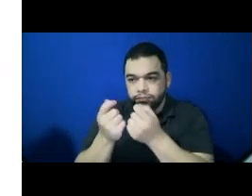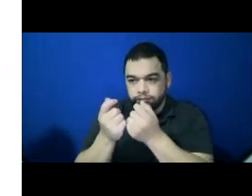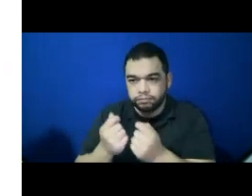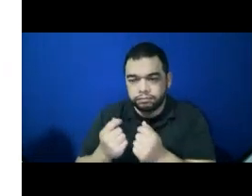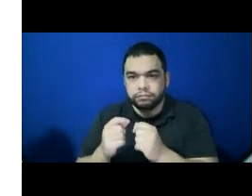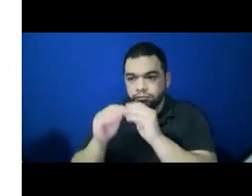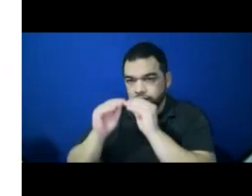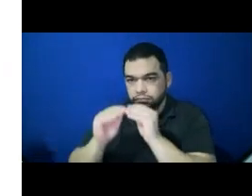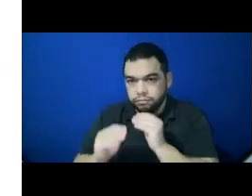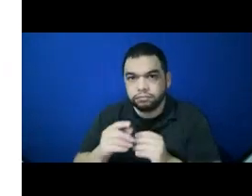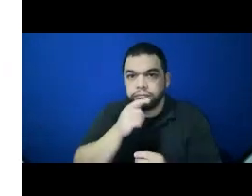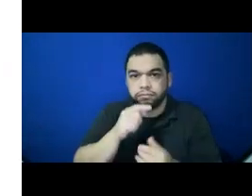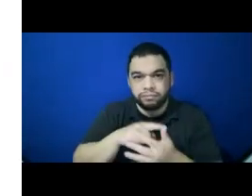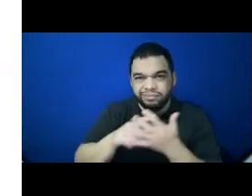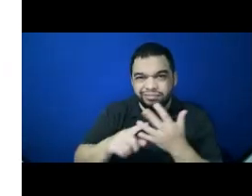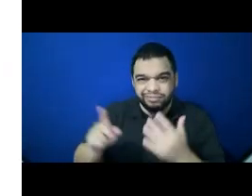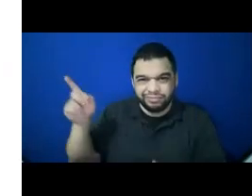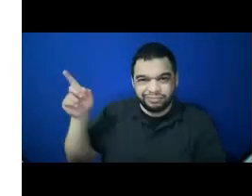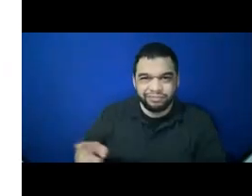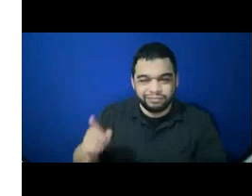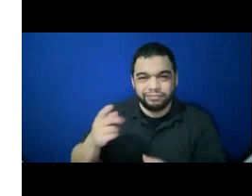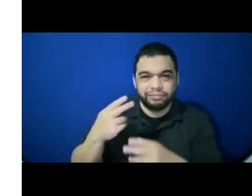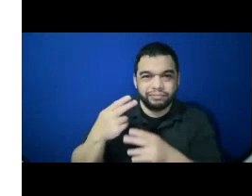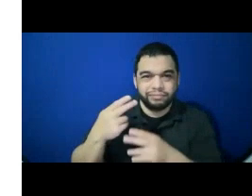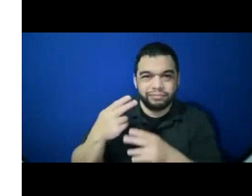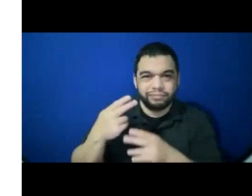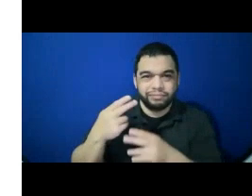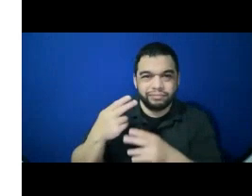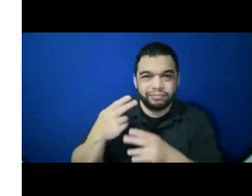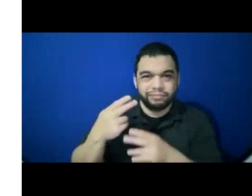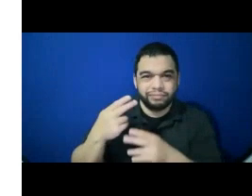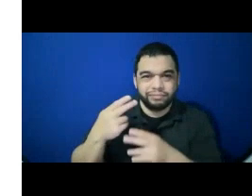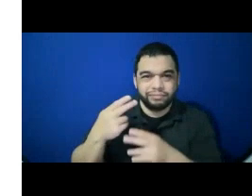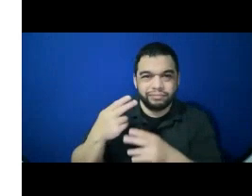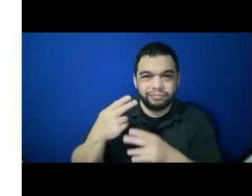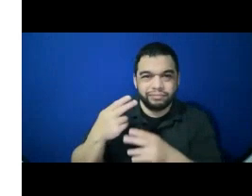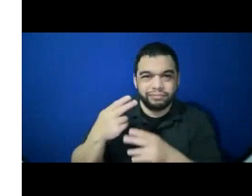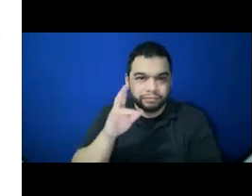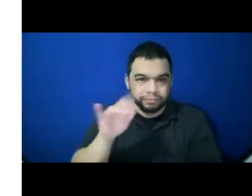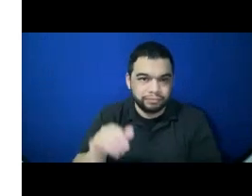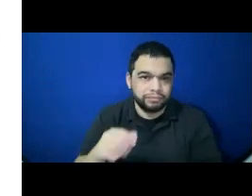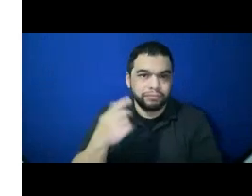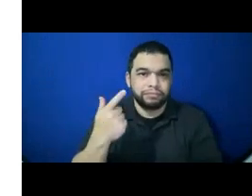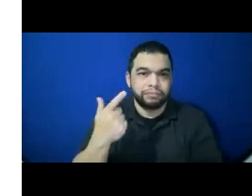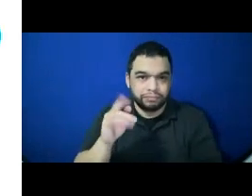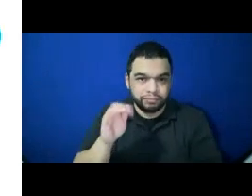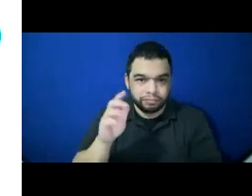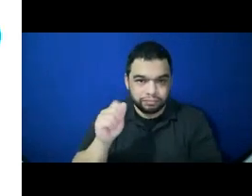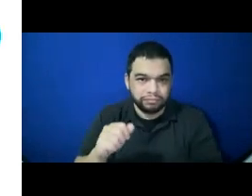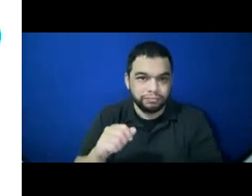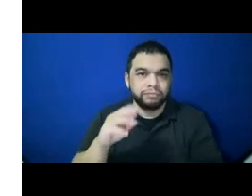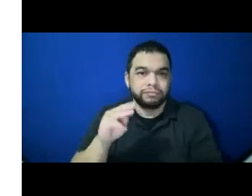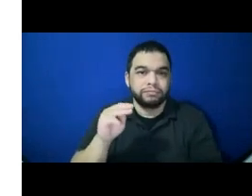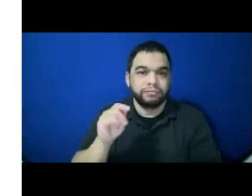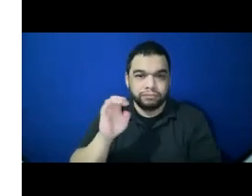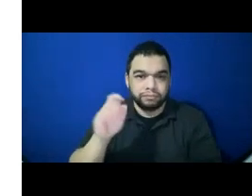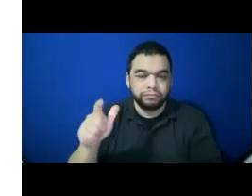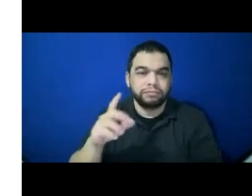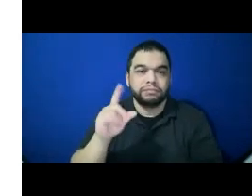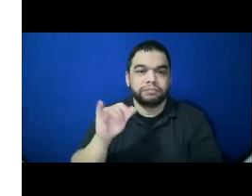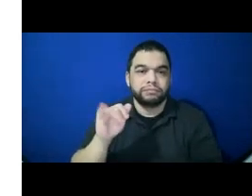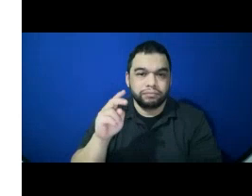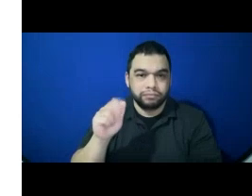Martinez Gonzalez. So we feel this is a solid, well-reviewed set of learning information